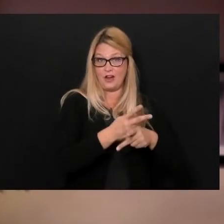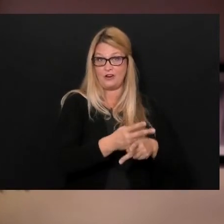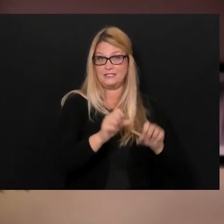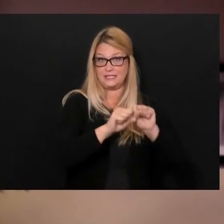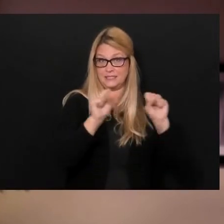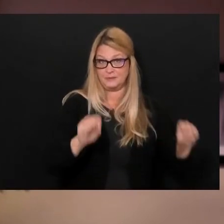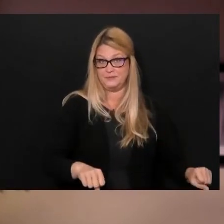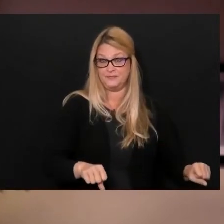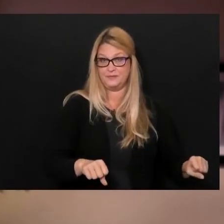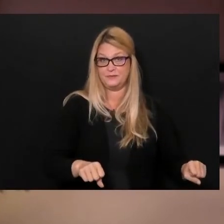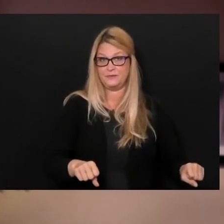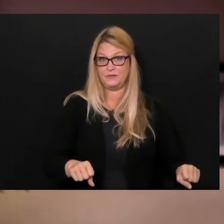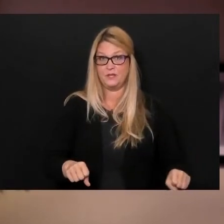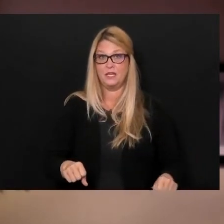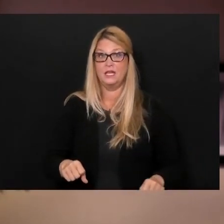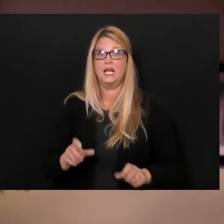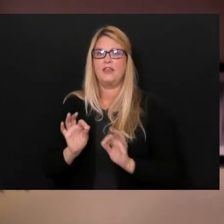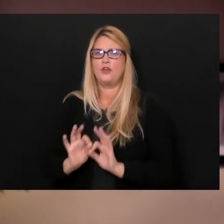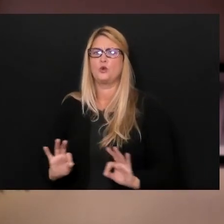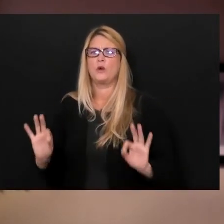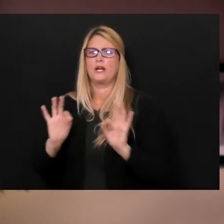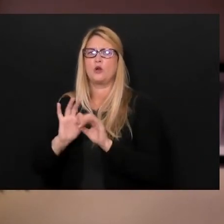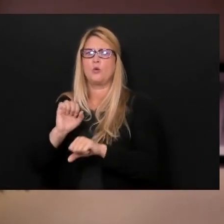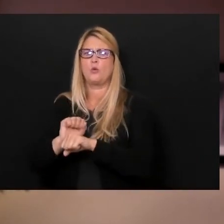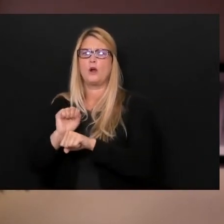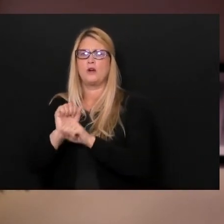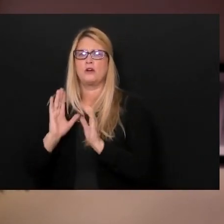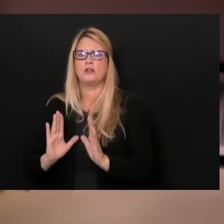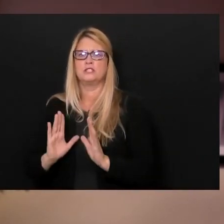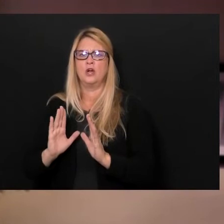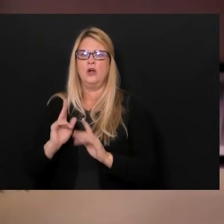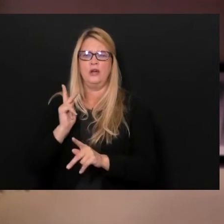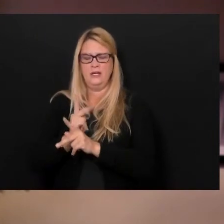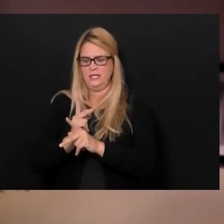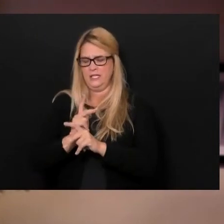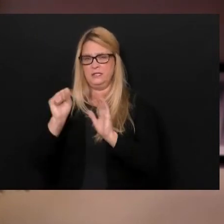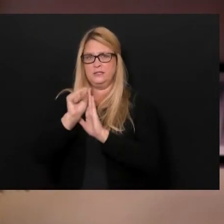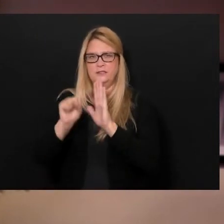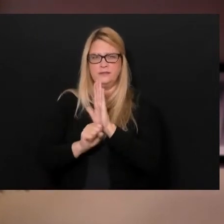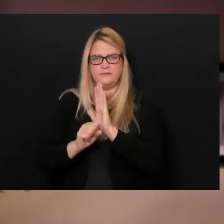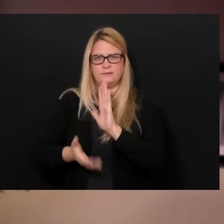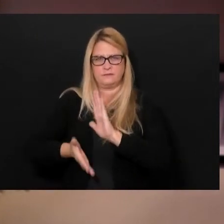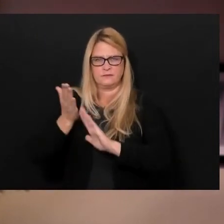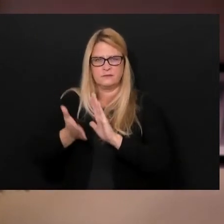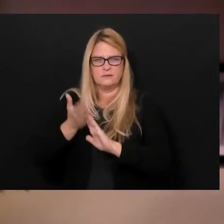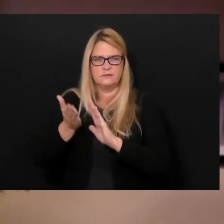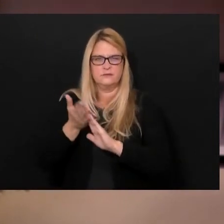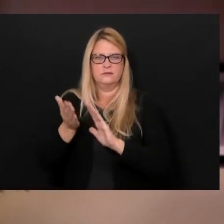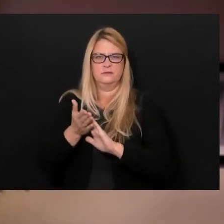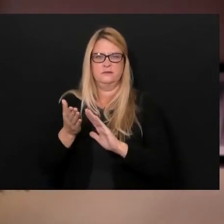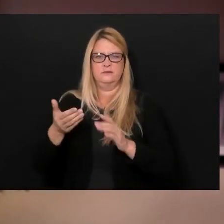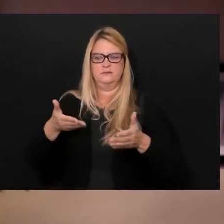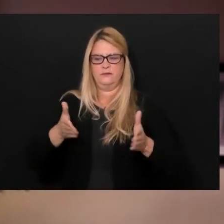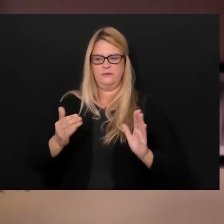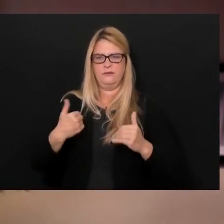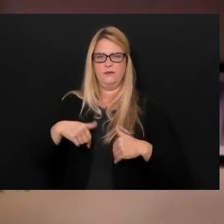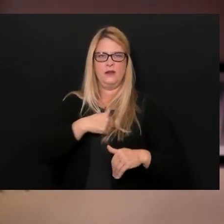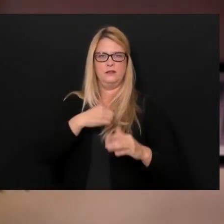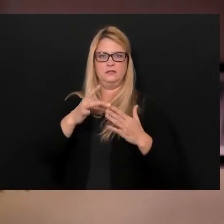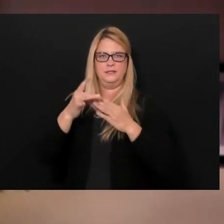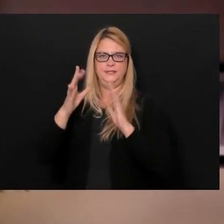and also our critical workers that continue to keep the state moving and to allow us at the leadership level